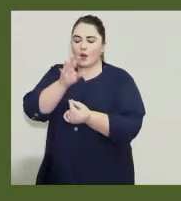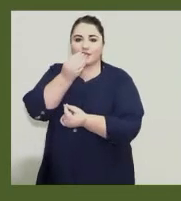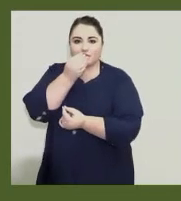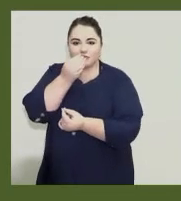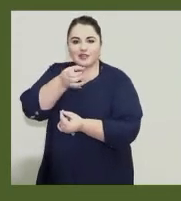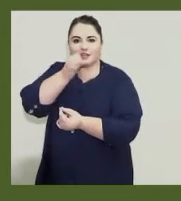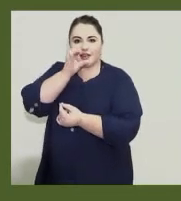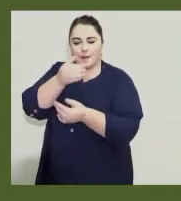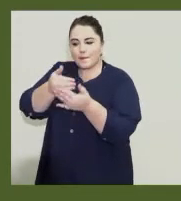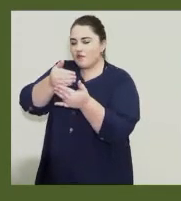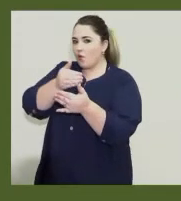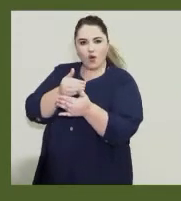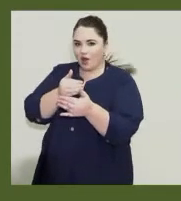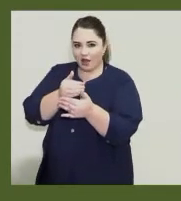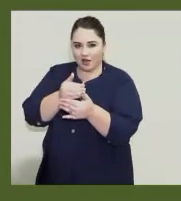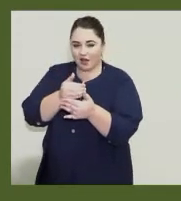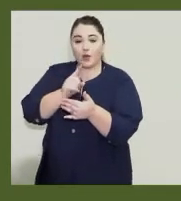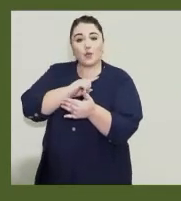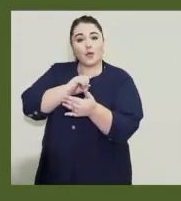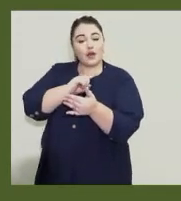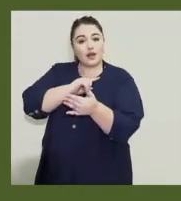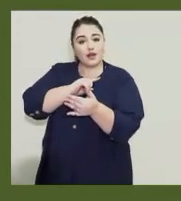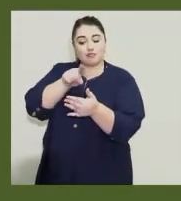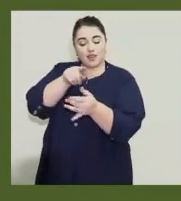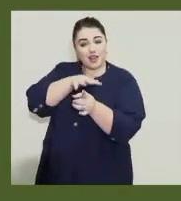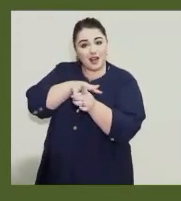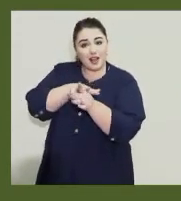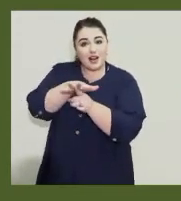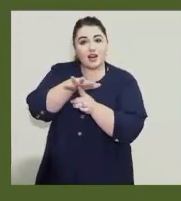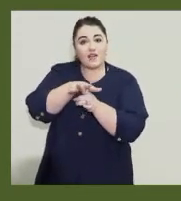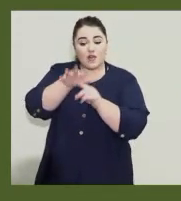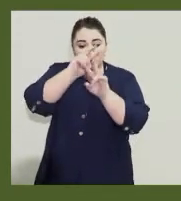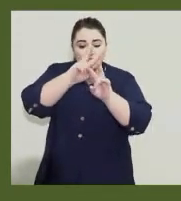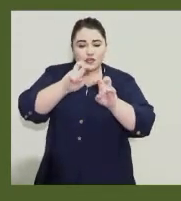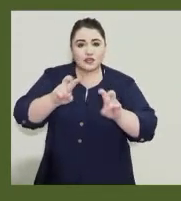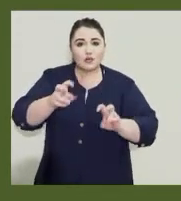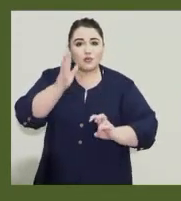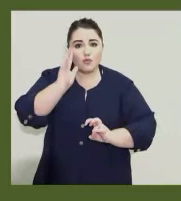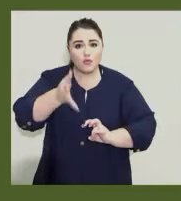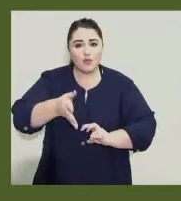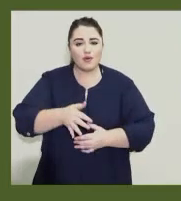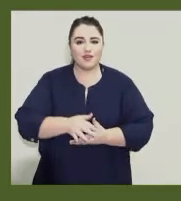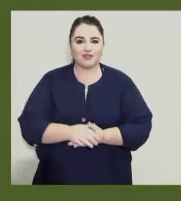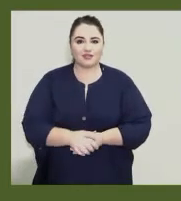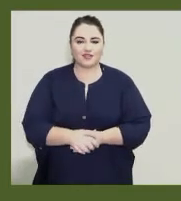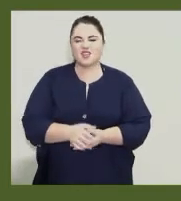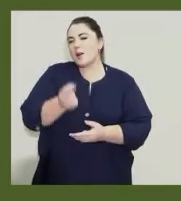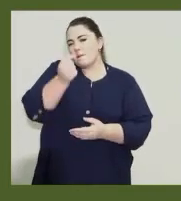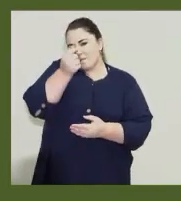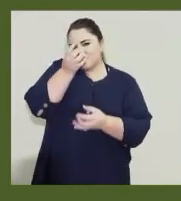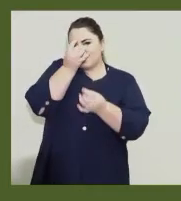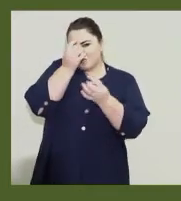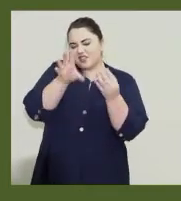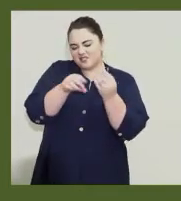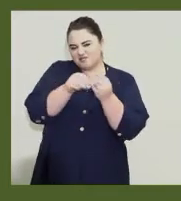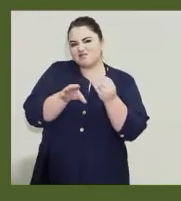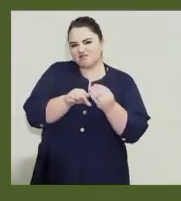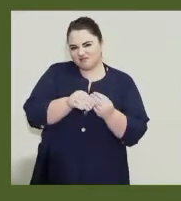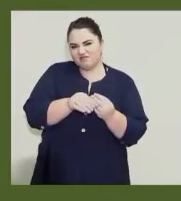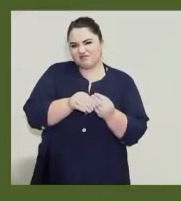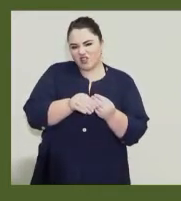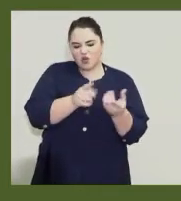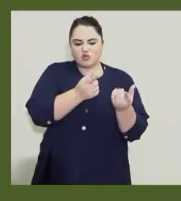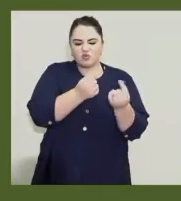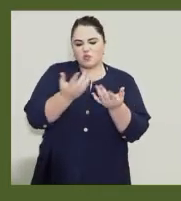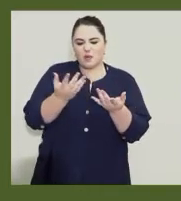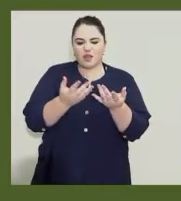eat or drink before the time, because it's going to influence the investigation. And then it just gives a bit of extra information that it was